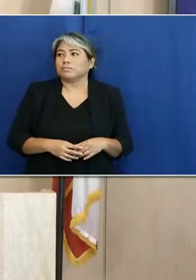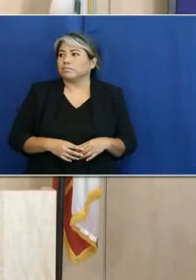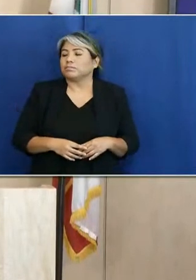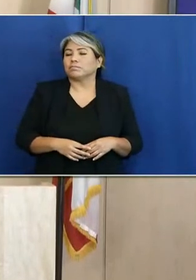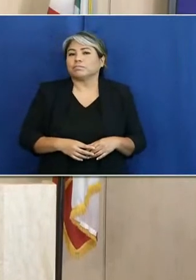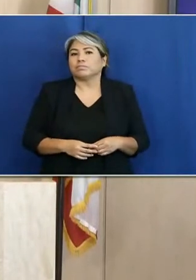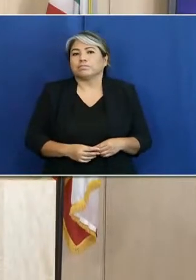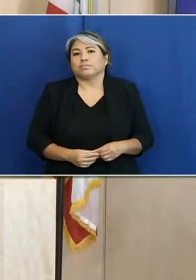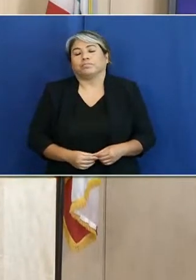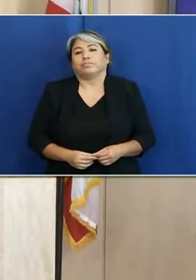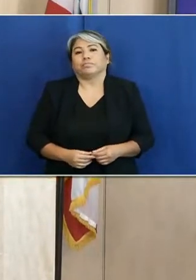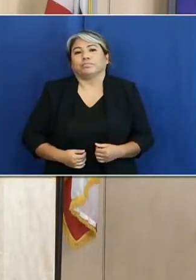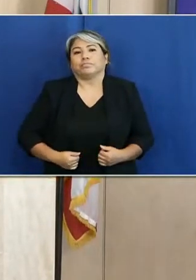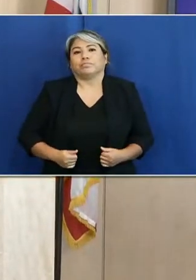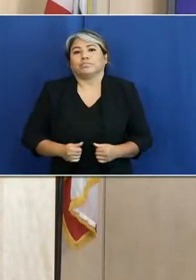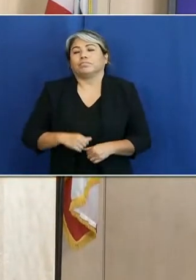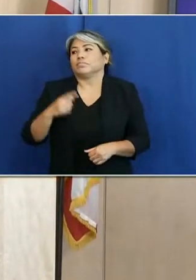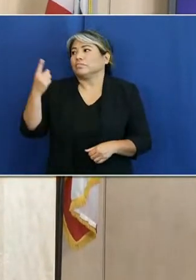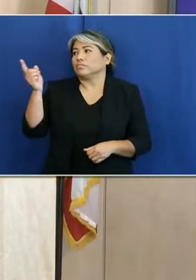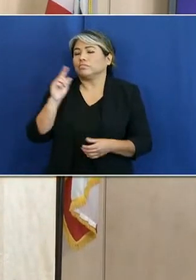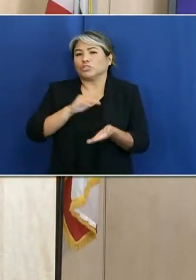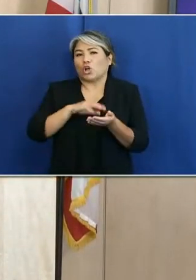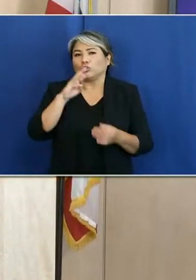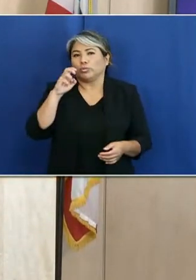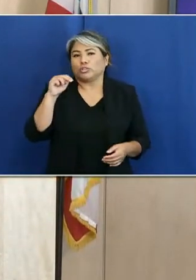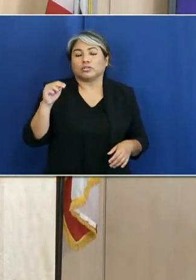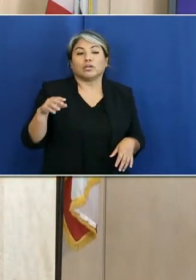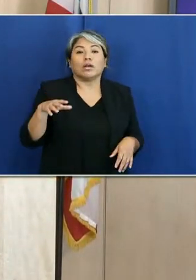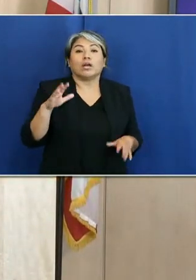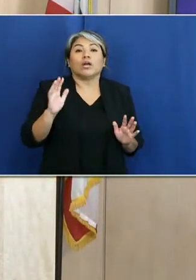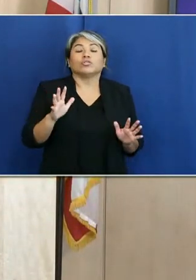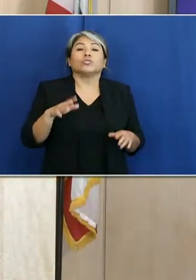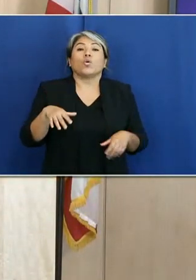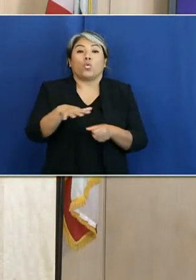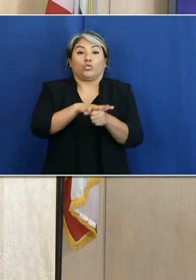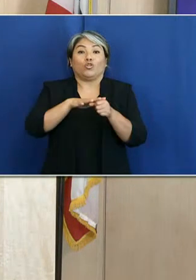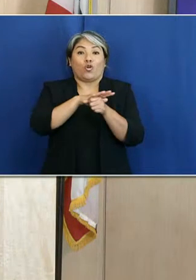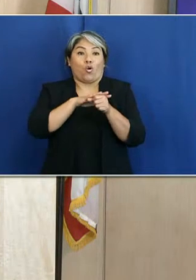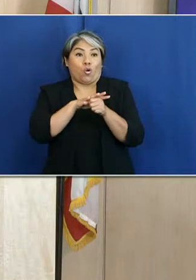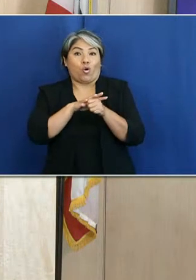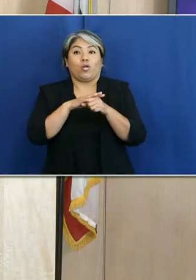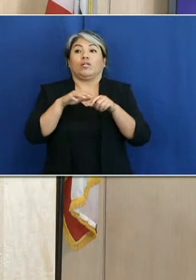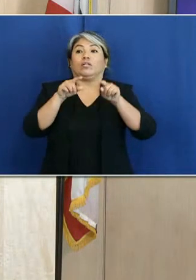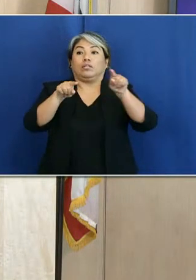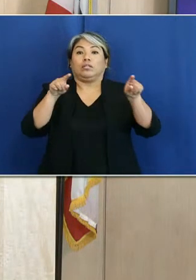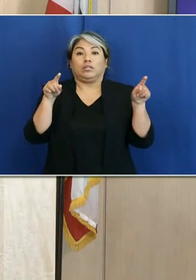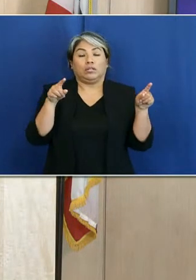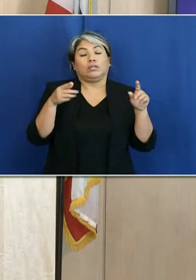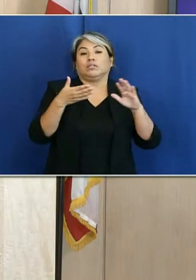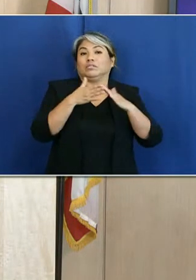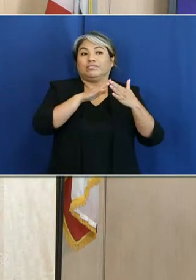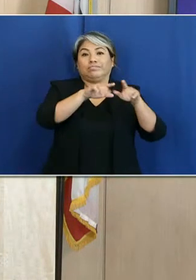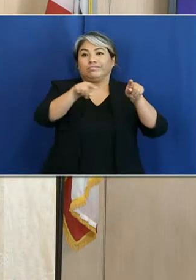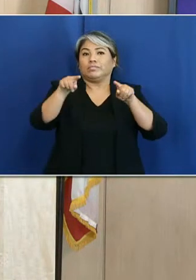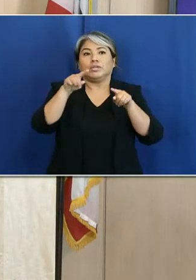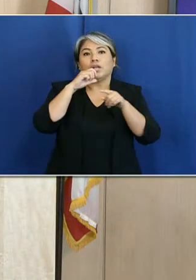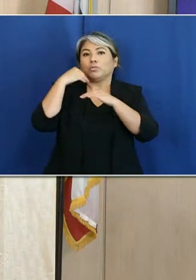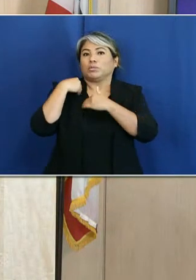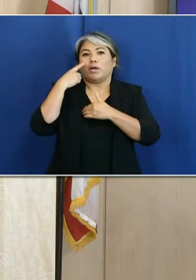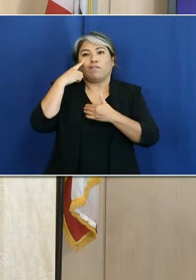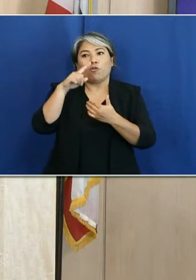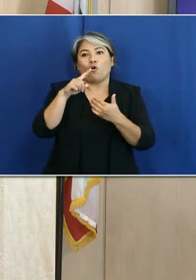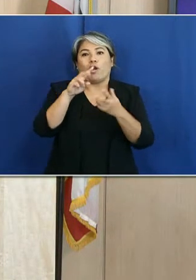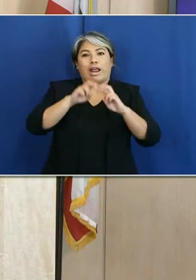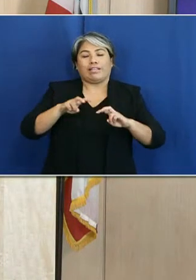you. So the local jurisdictions are not responsible for analyzing